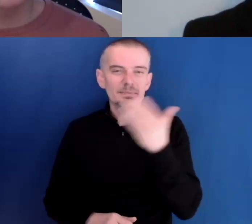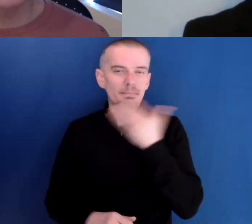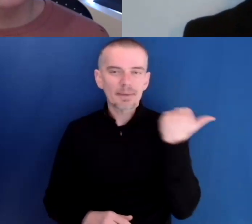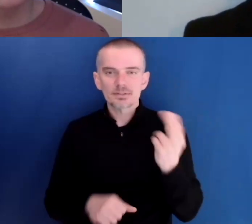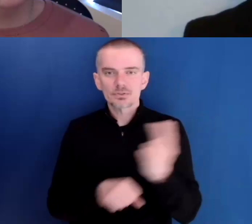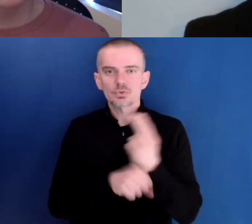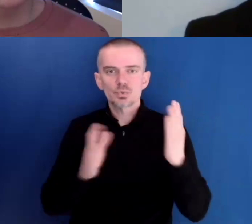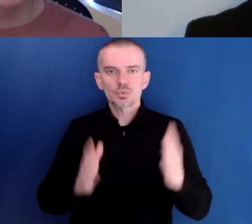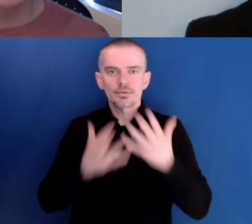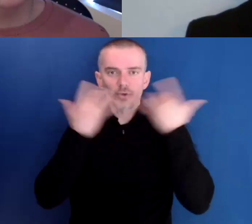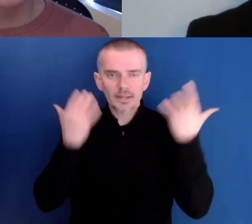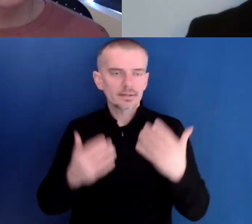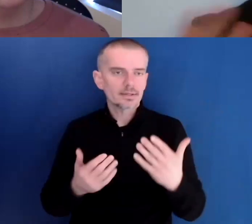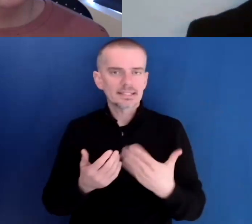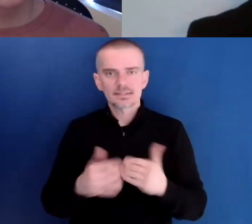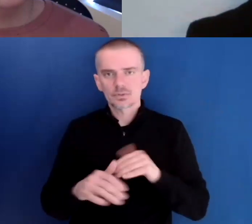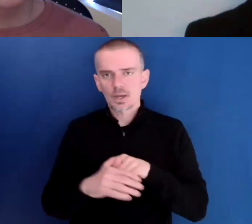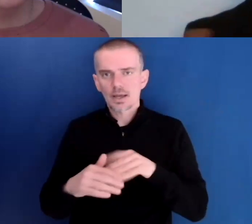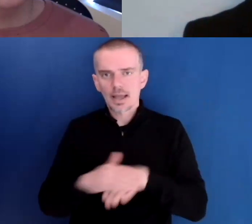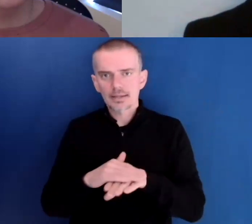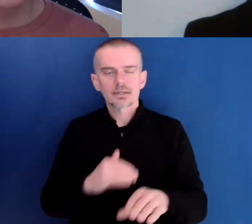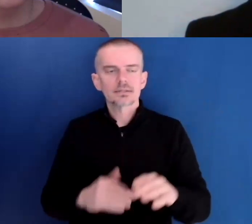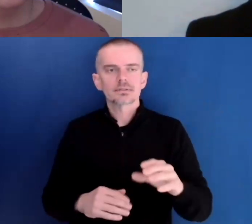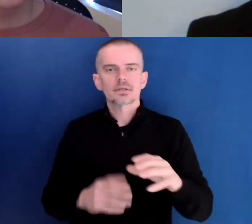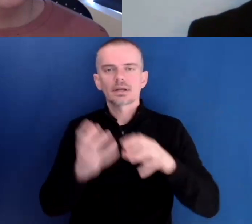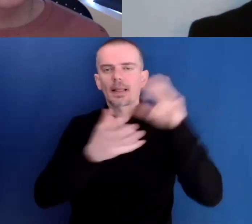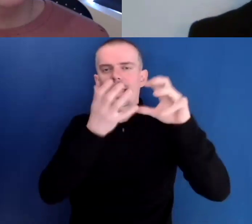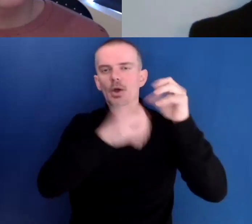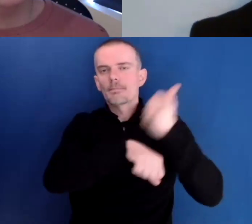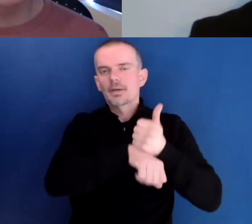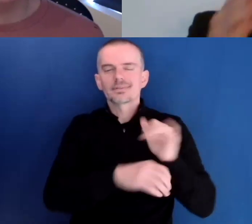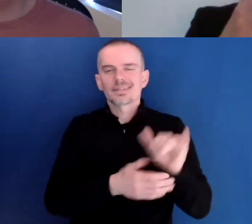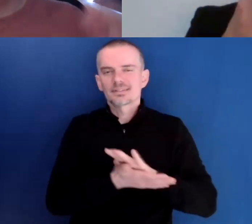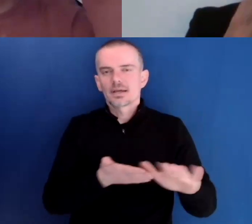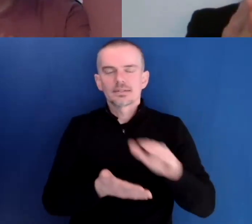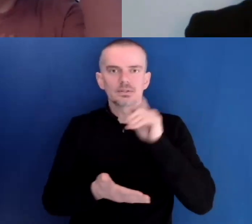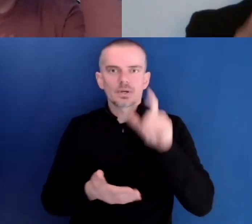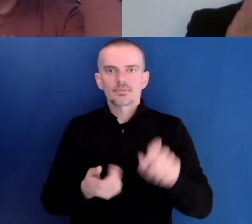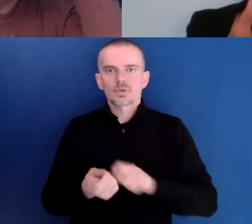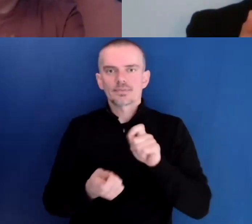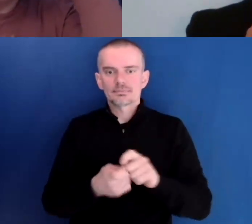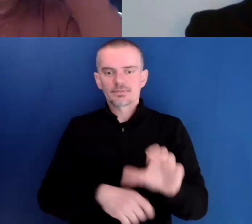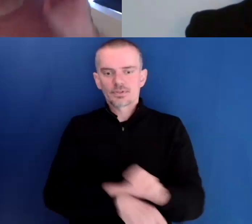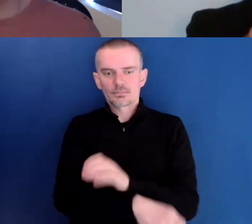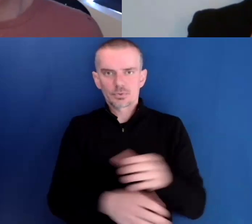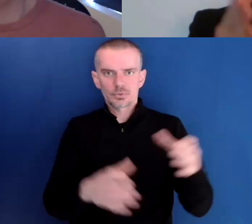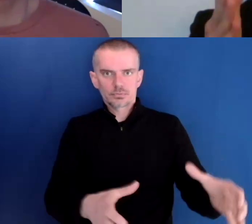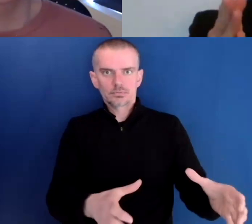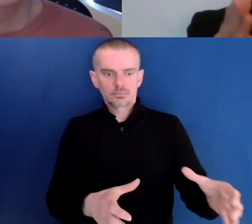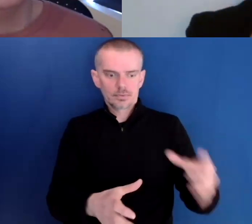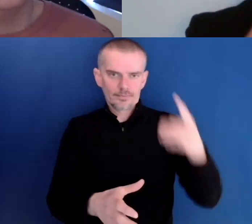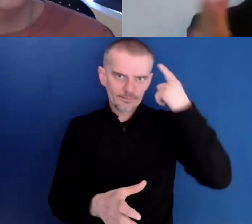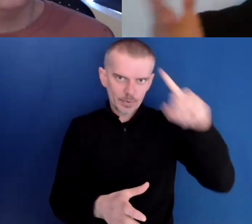accessible. And it's cloud-based, right? So that's nice. You don't have to have a specific computer to work on your